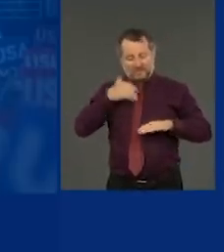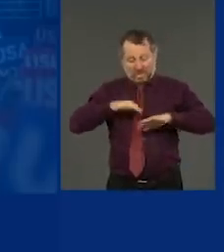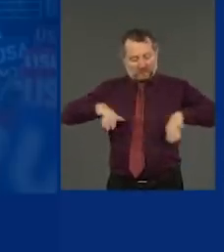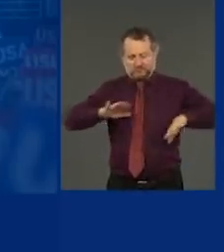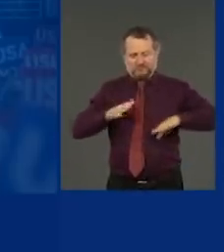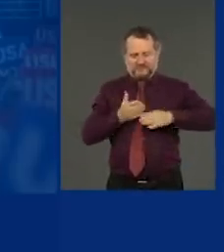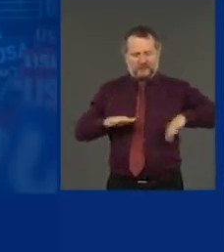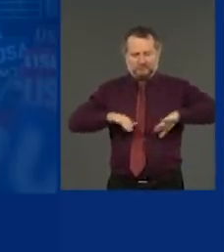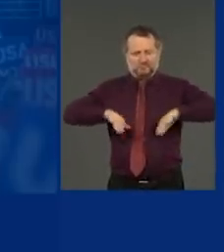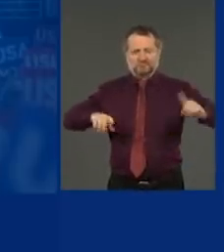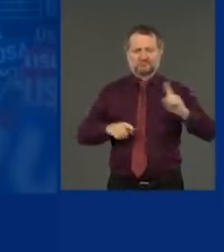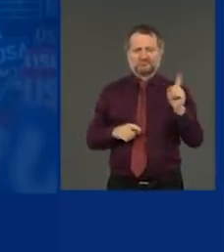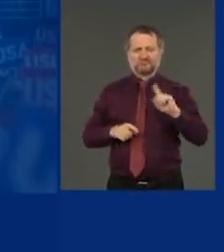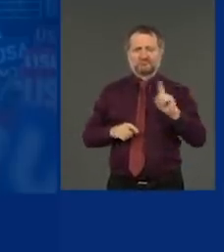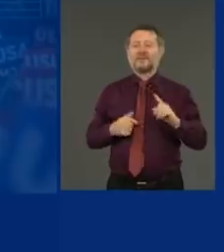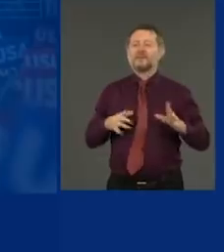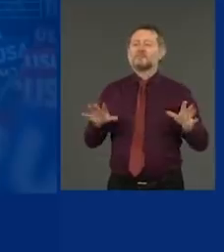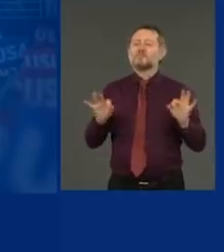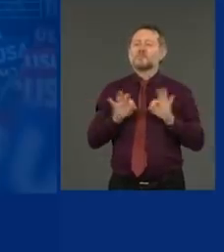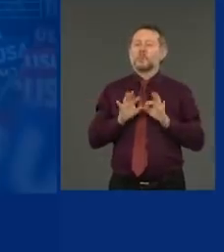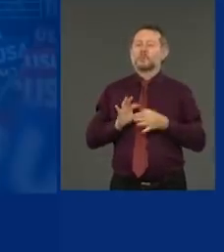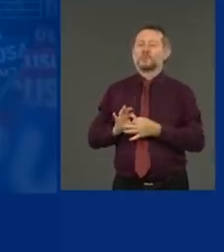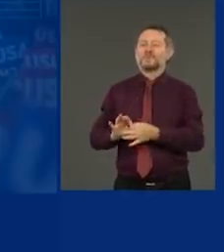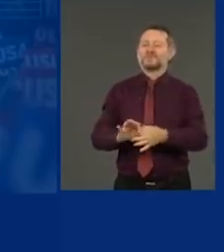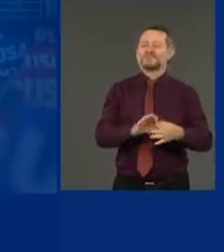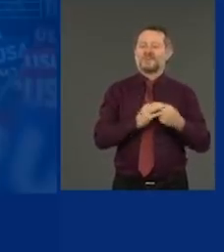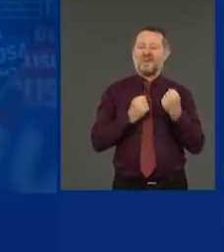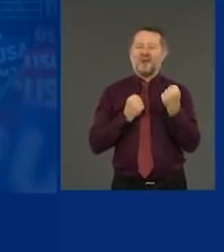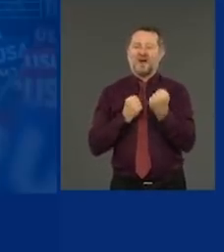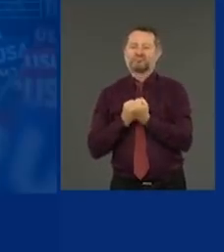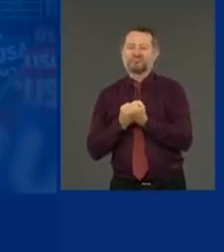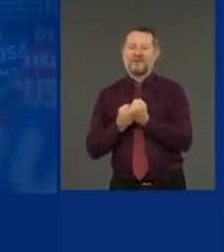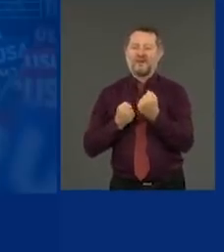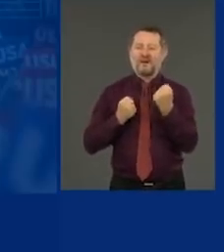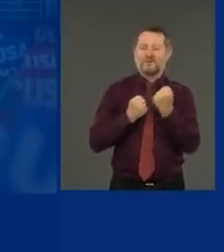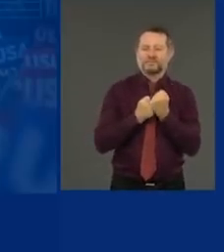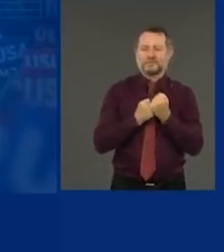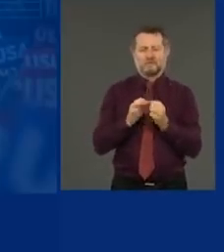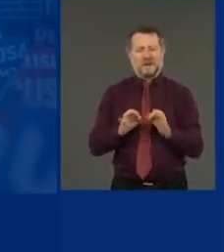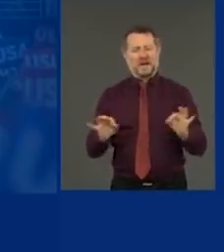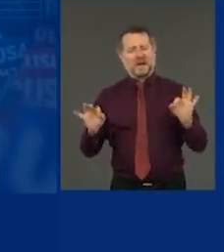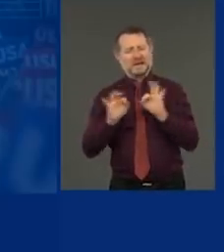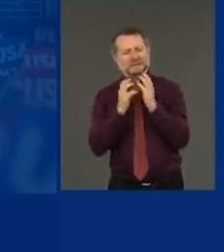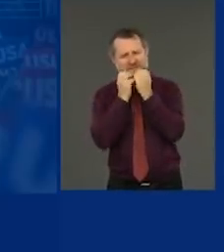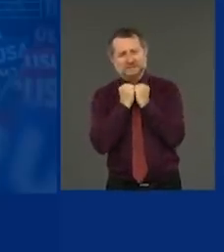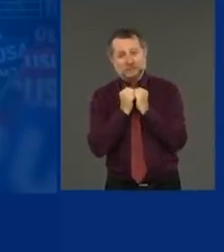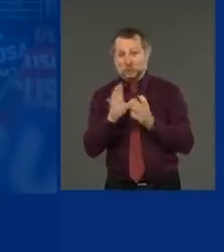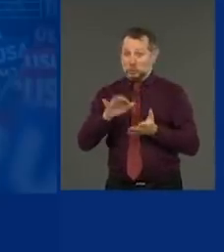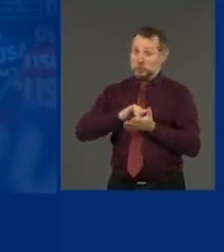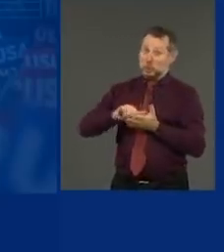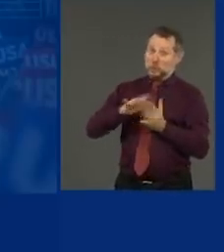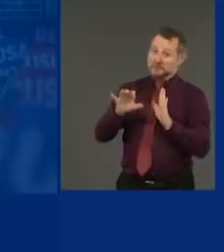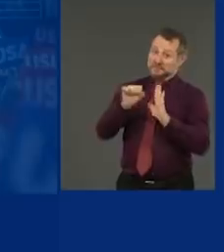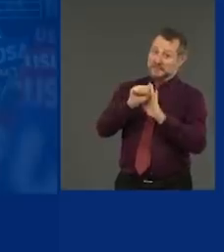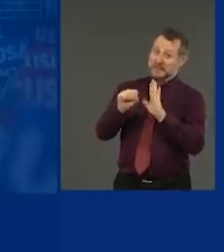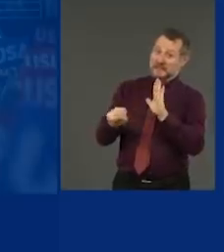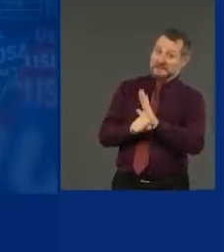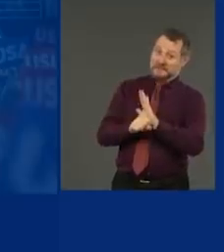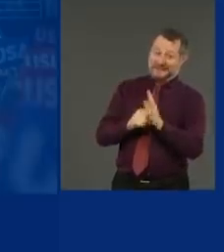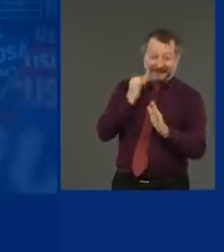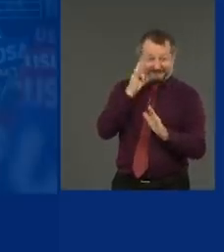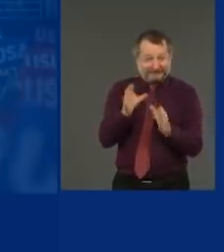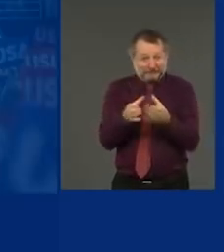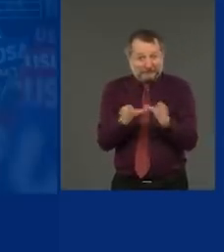the commonality. It matters. If we were divided, this would never happen.